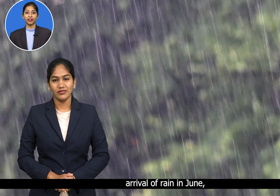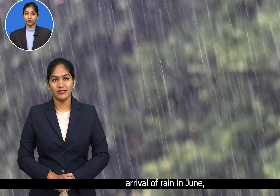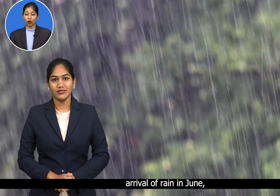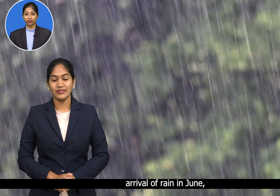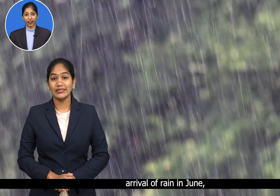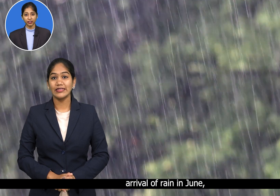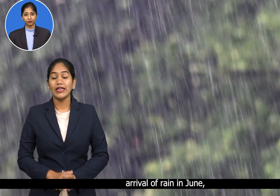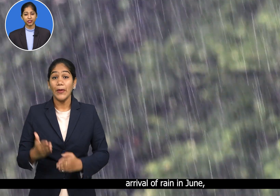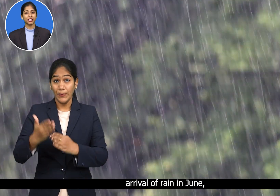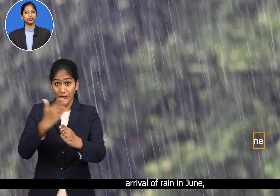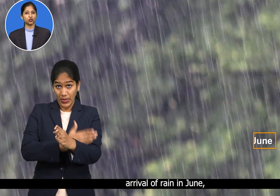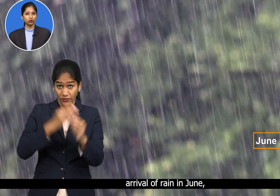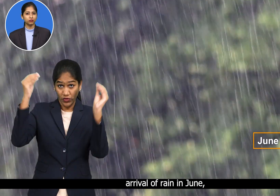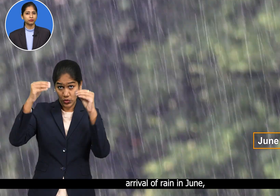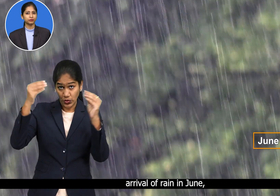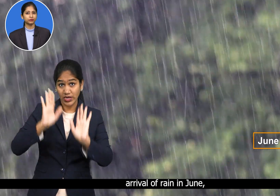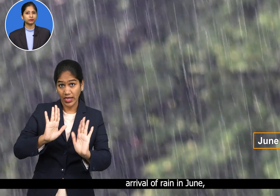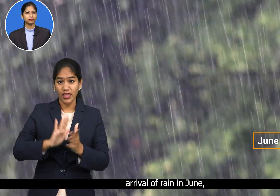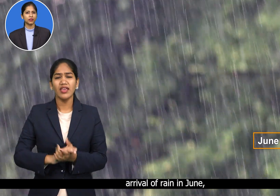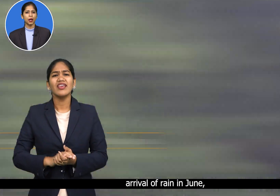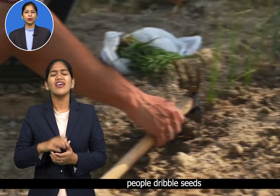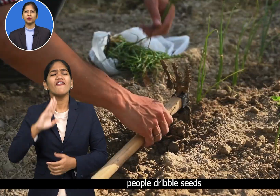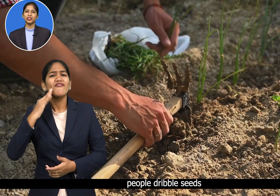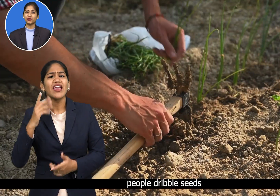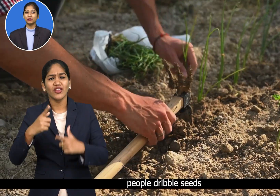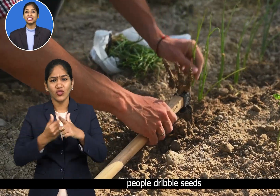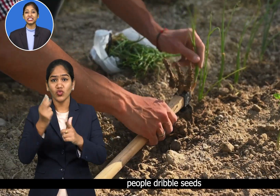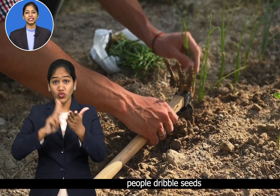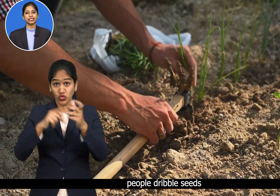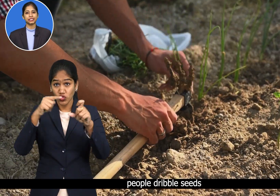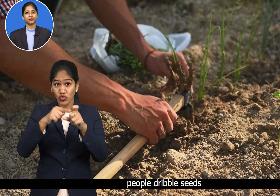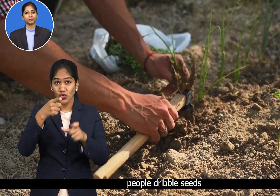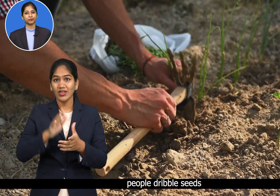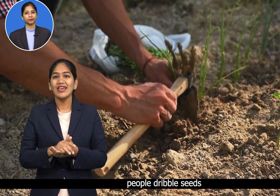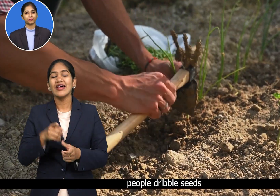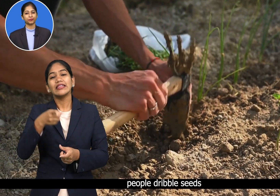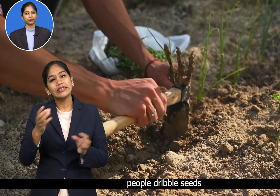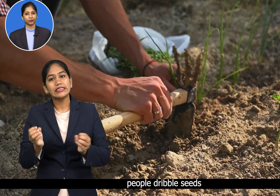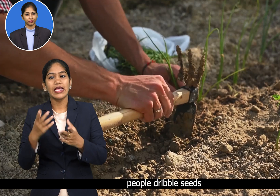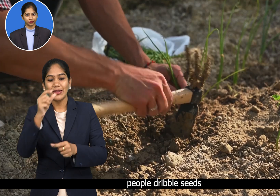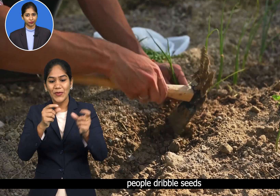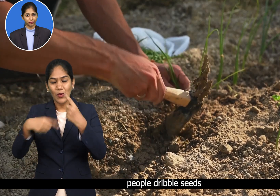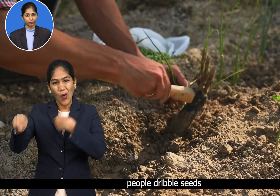With the arrival of rain in June, people dribble seeds